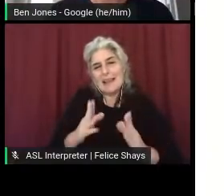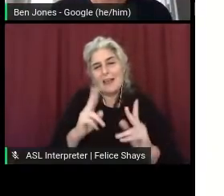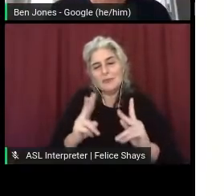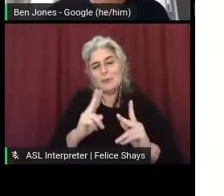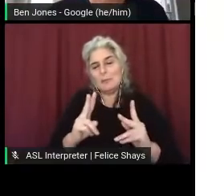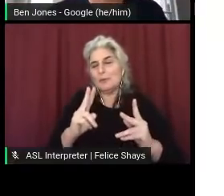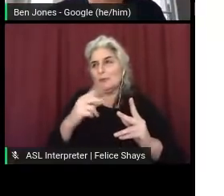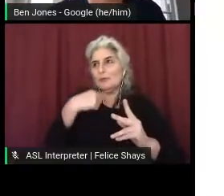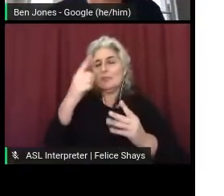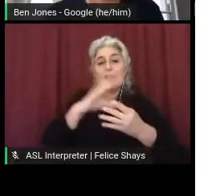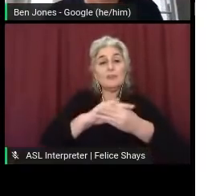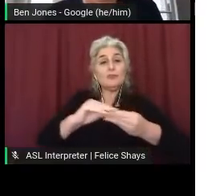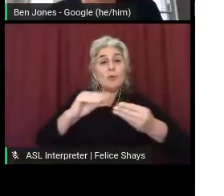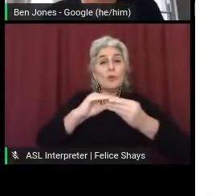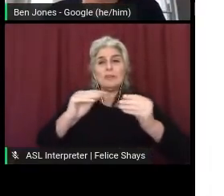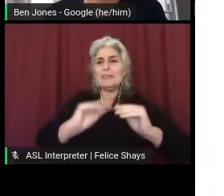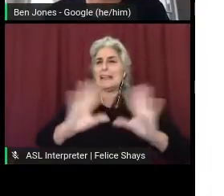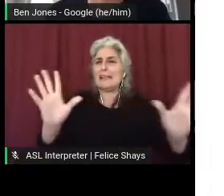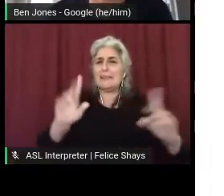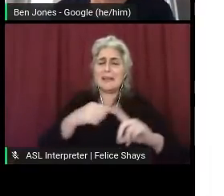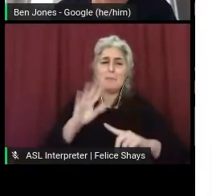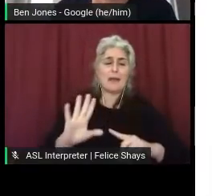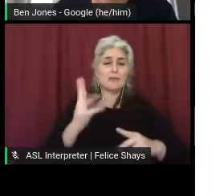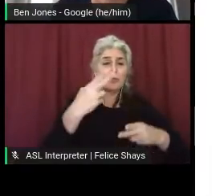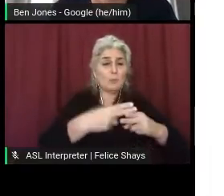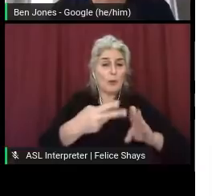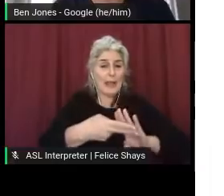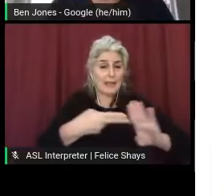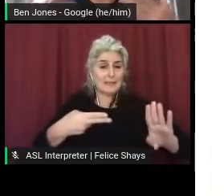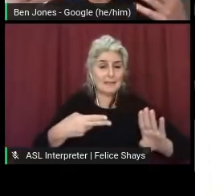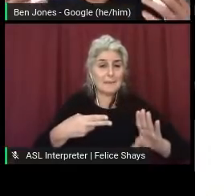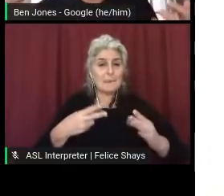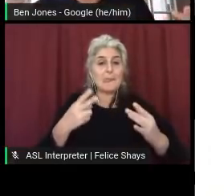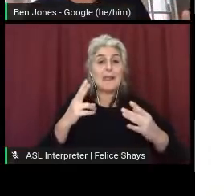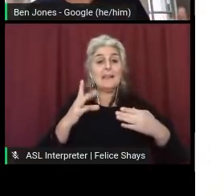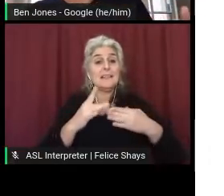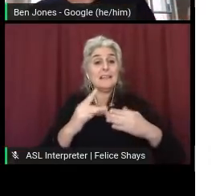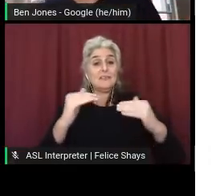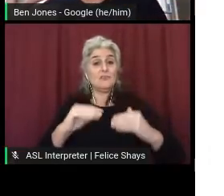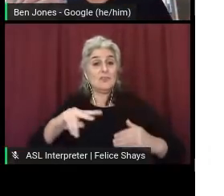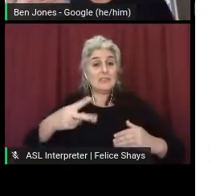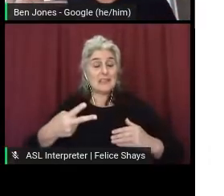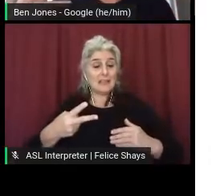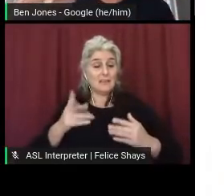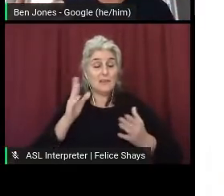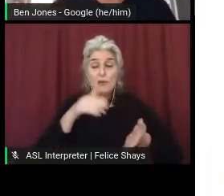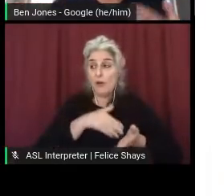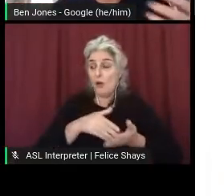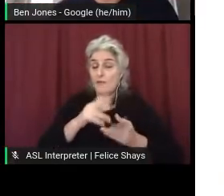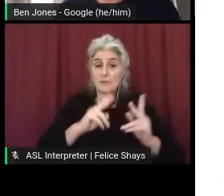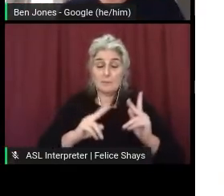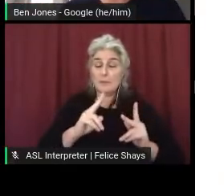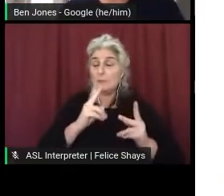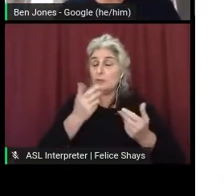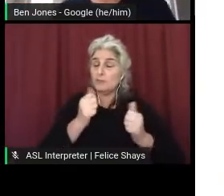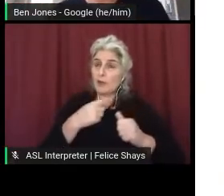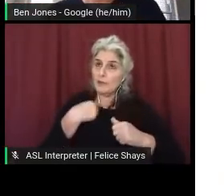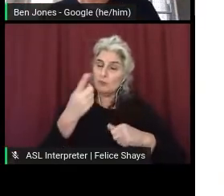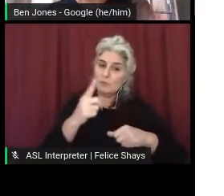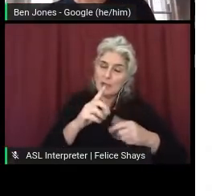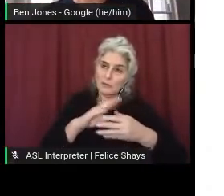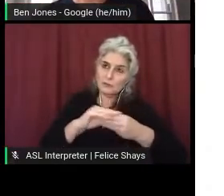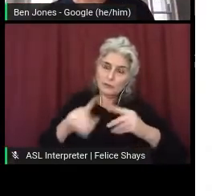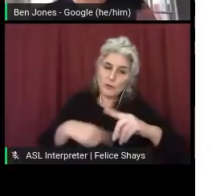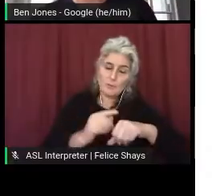more directly about their brand, which leads to the second. A lot of people in an attempt to tell a story about COVID and the time of